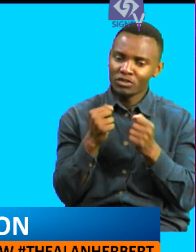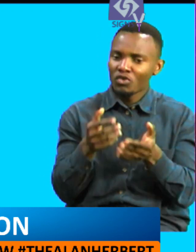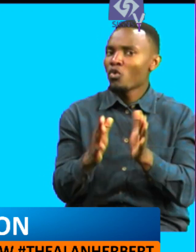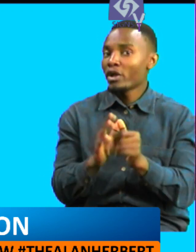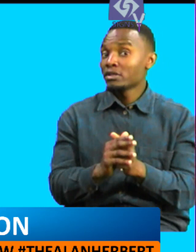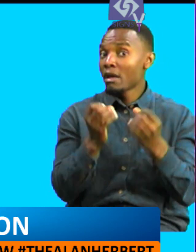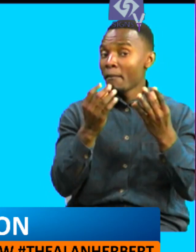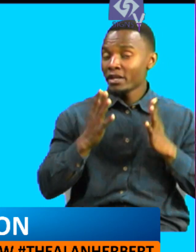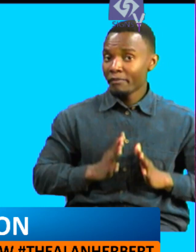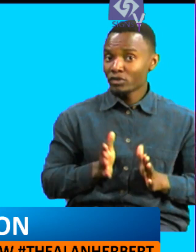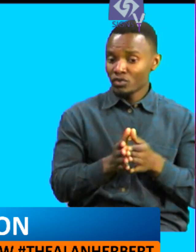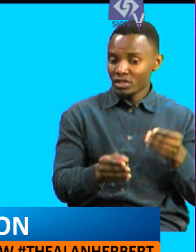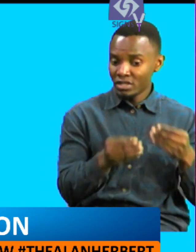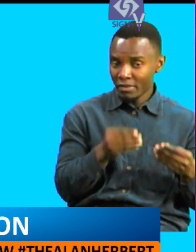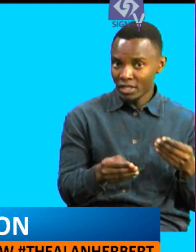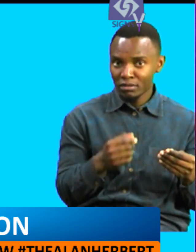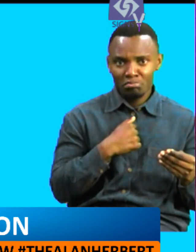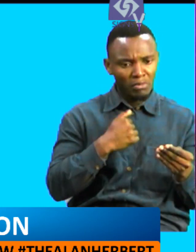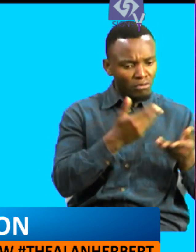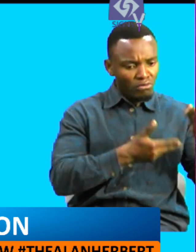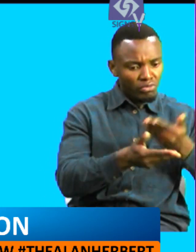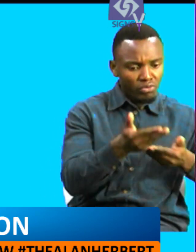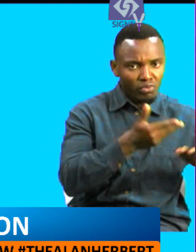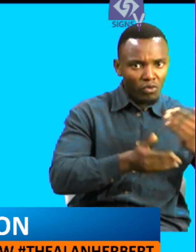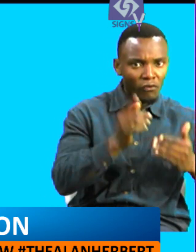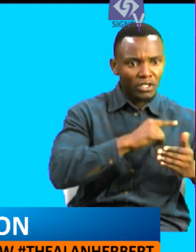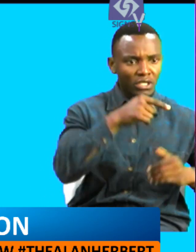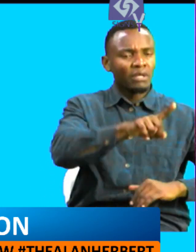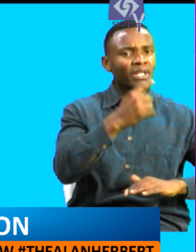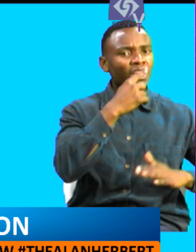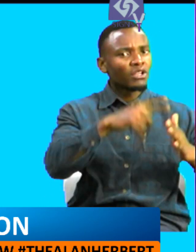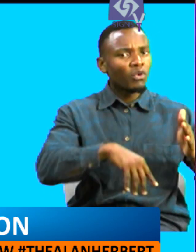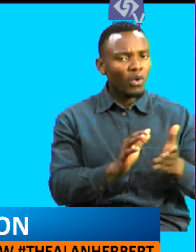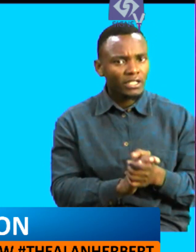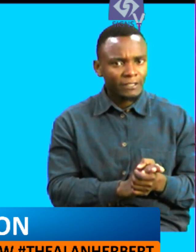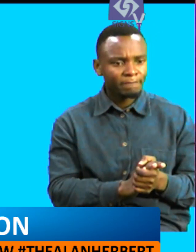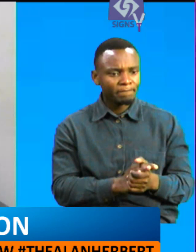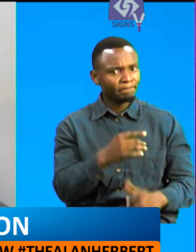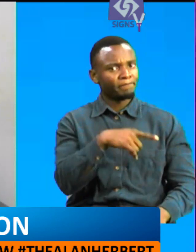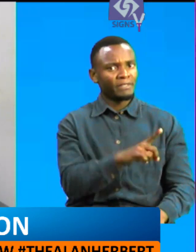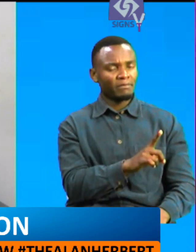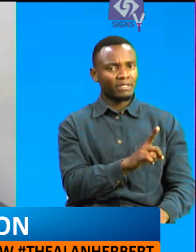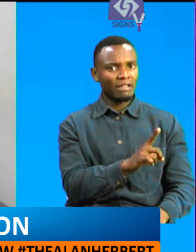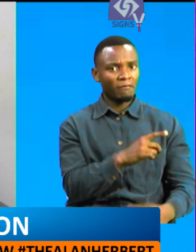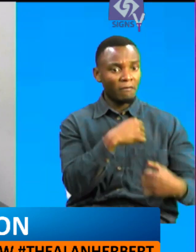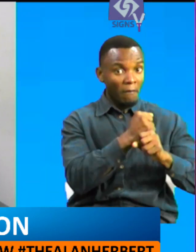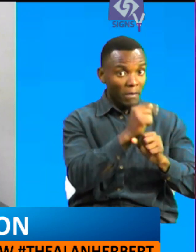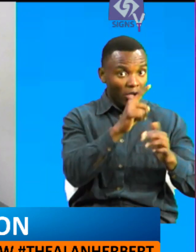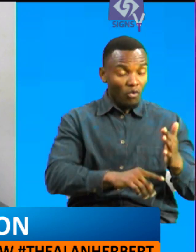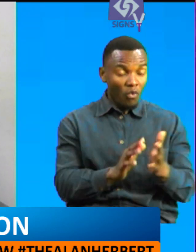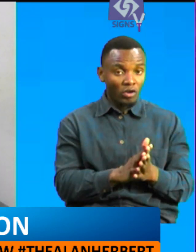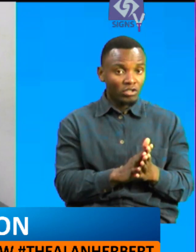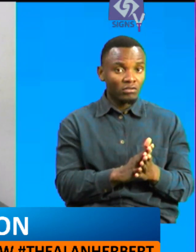see, many persons with disabilities I've had conversations with, they have told me that they have had to come up